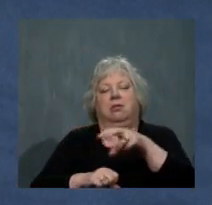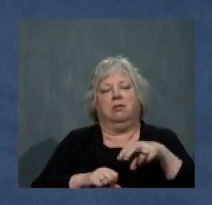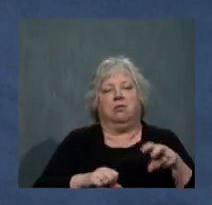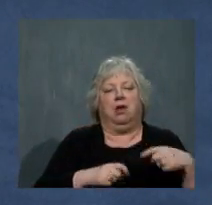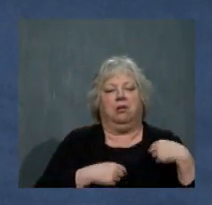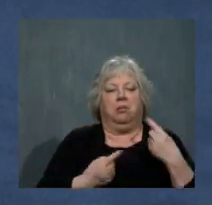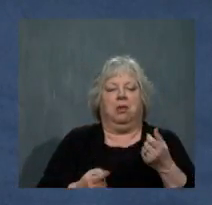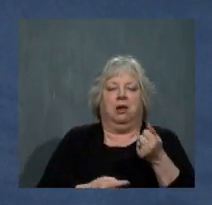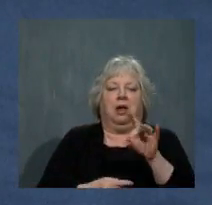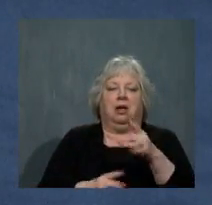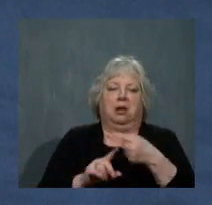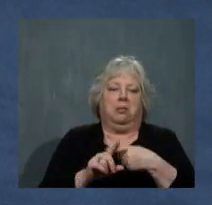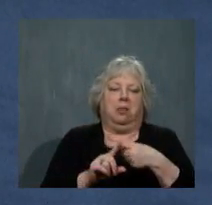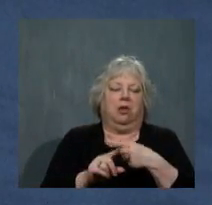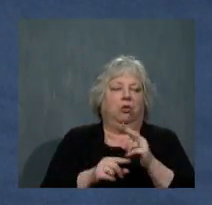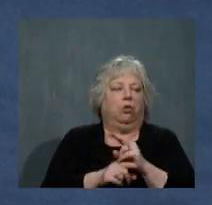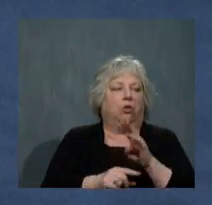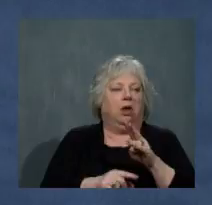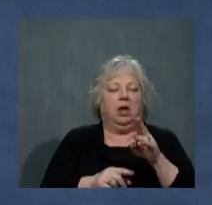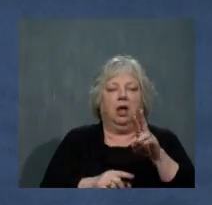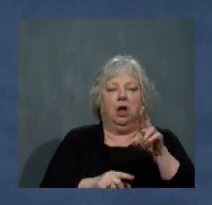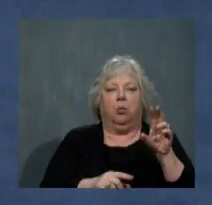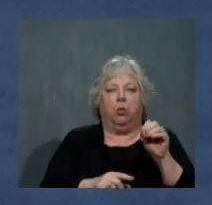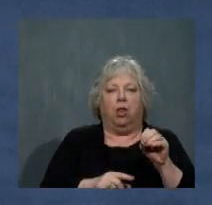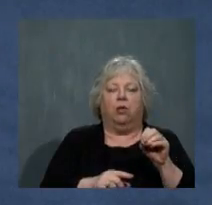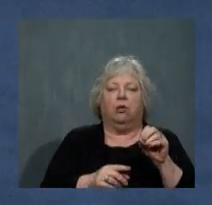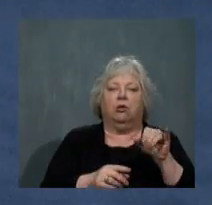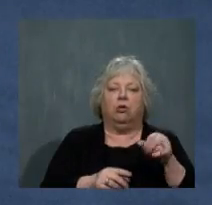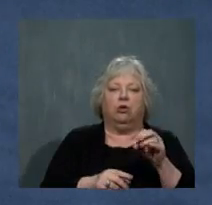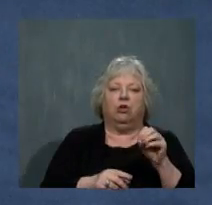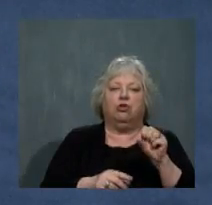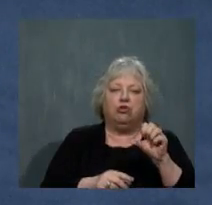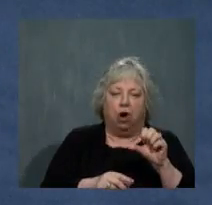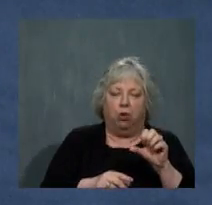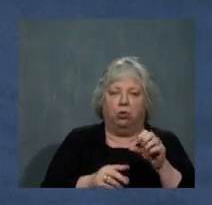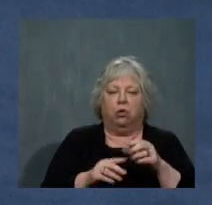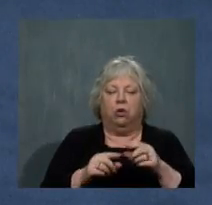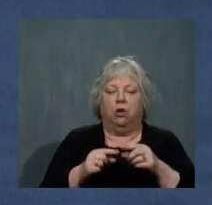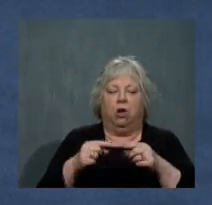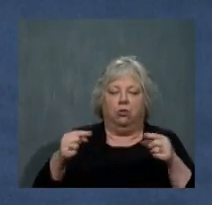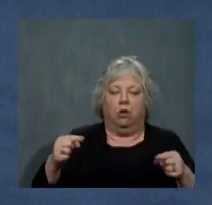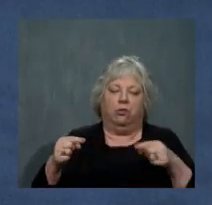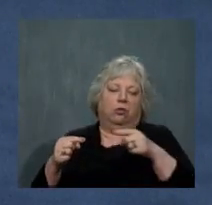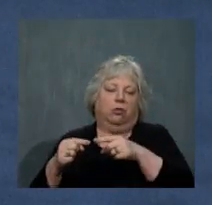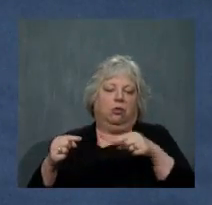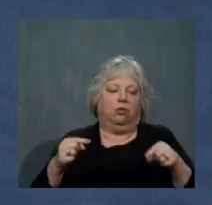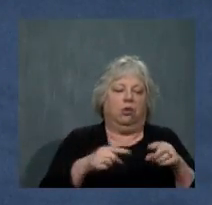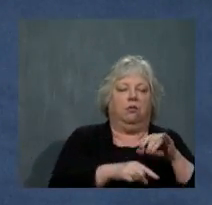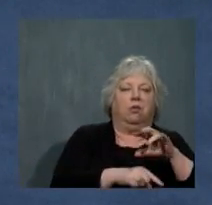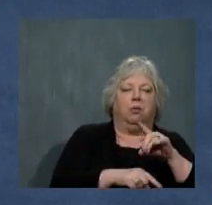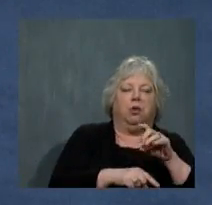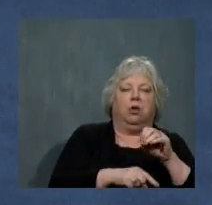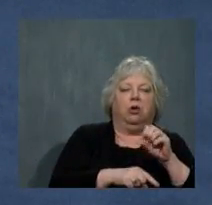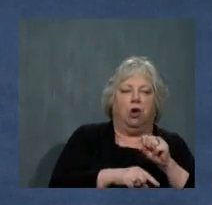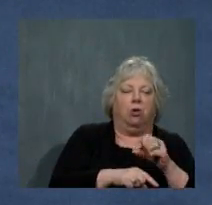have been using Brother Joe's location across the street from Doe's,